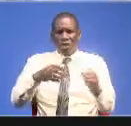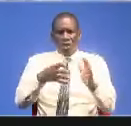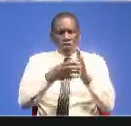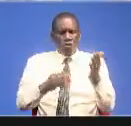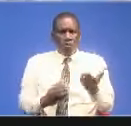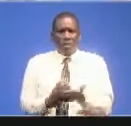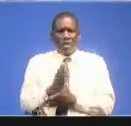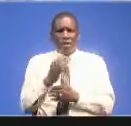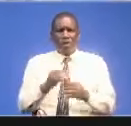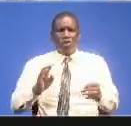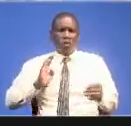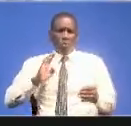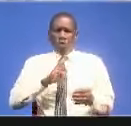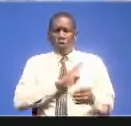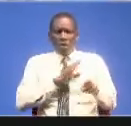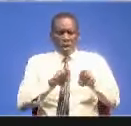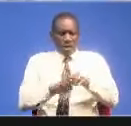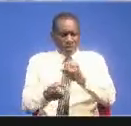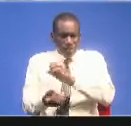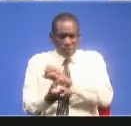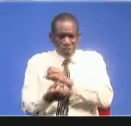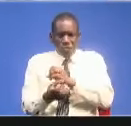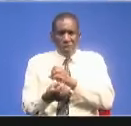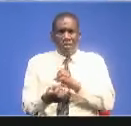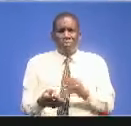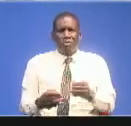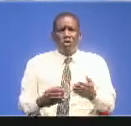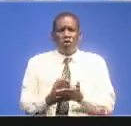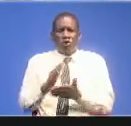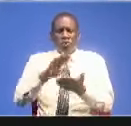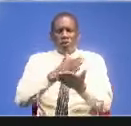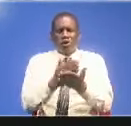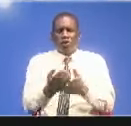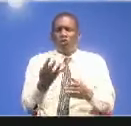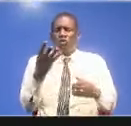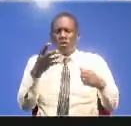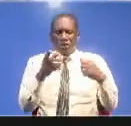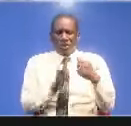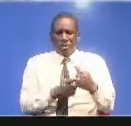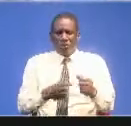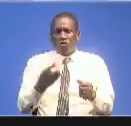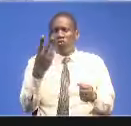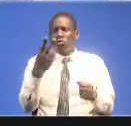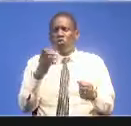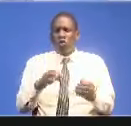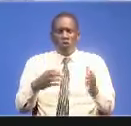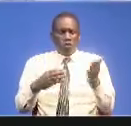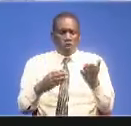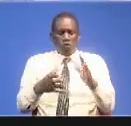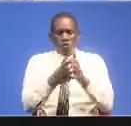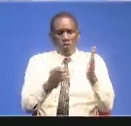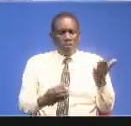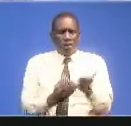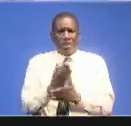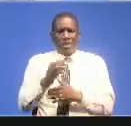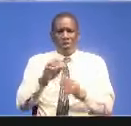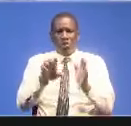Copyright Board, KECOBO, as stipulated through Section 46(2) of the Copyright Act.